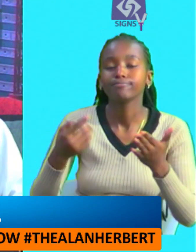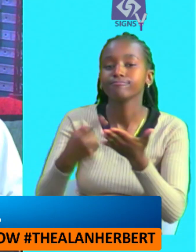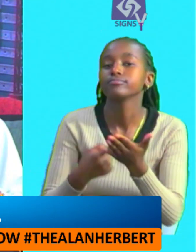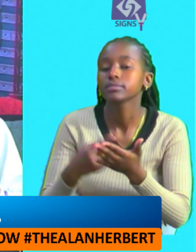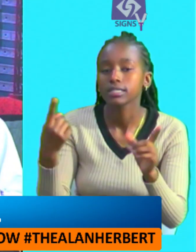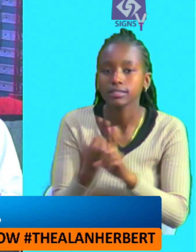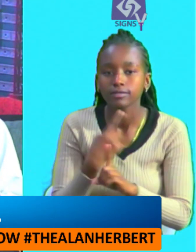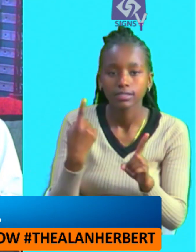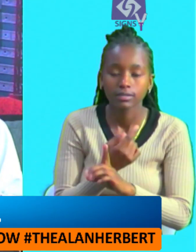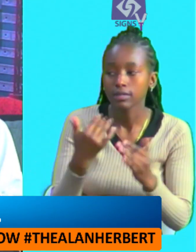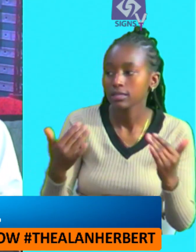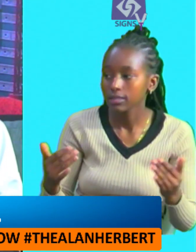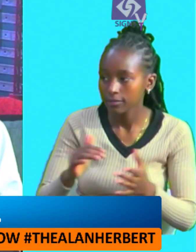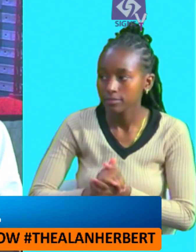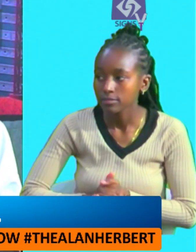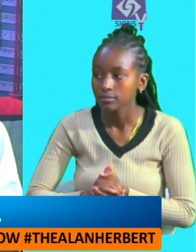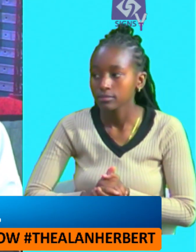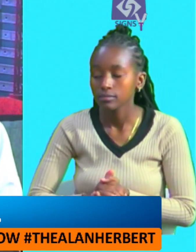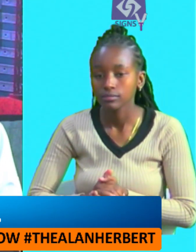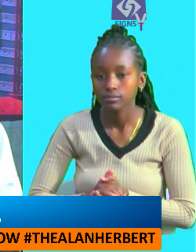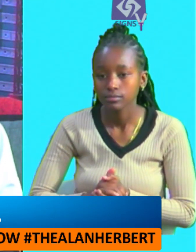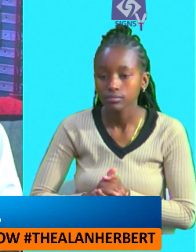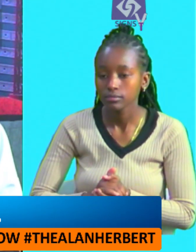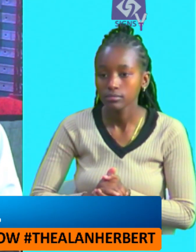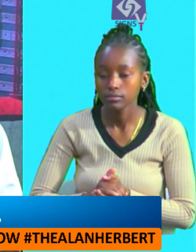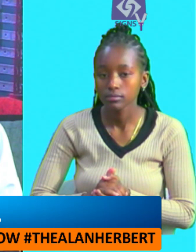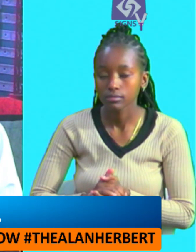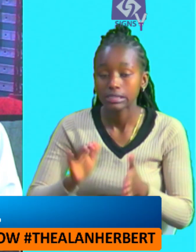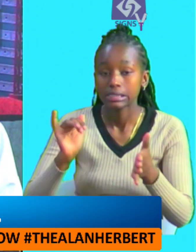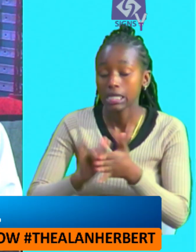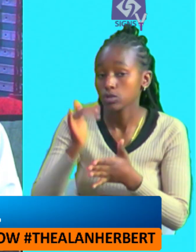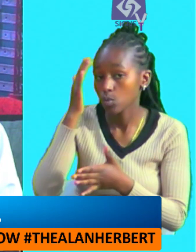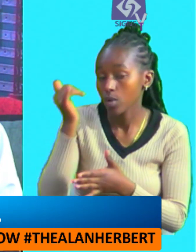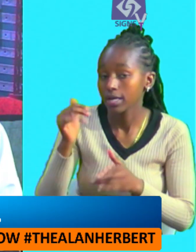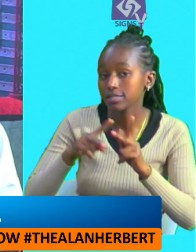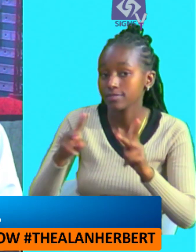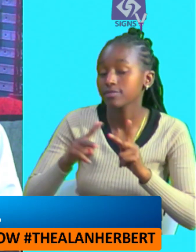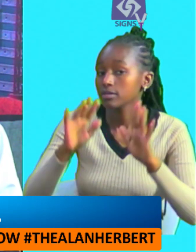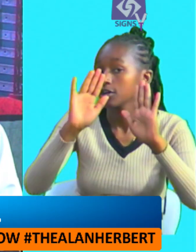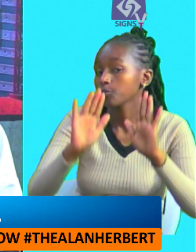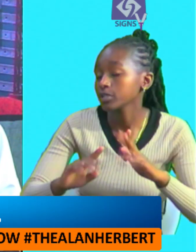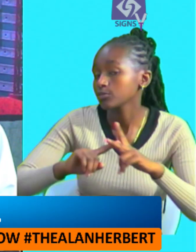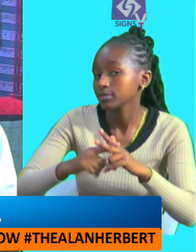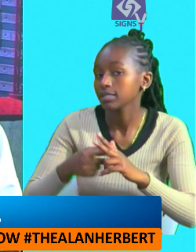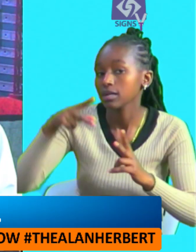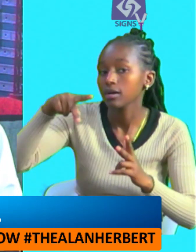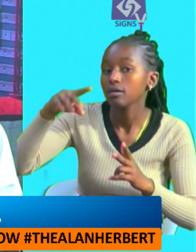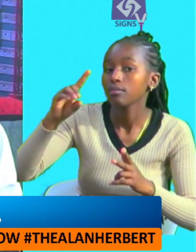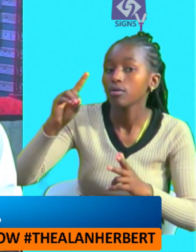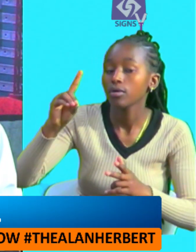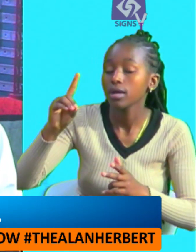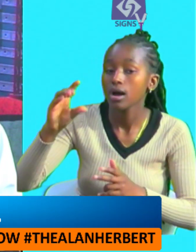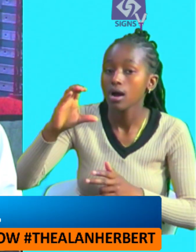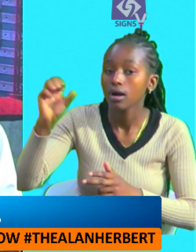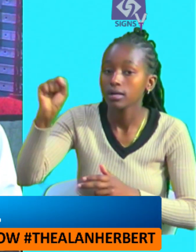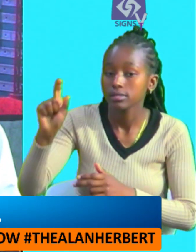We have a podcast outside this. Probably one of these finals we get invited. Nataka akini kwa na hiyo mic. Naishika tu